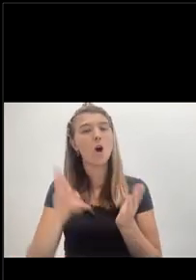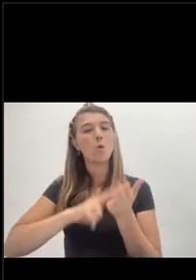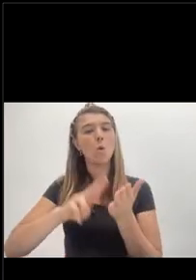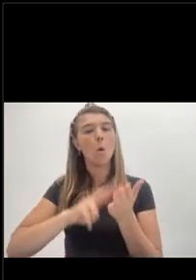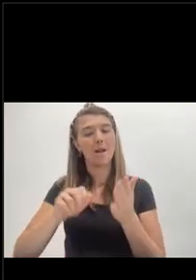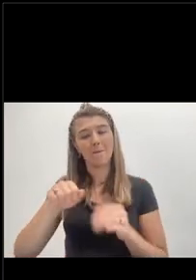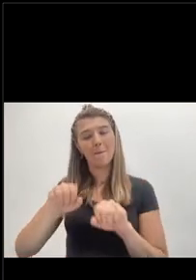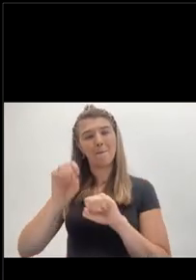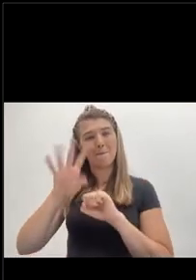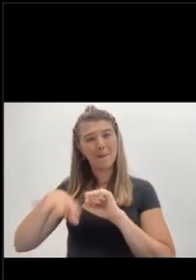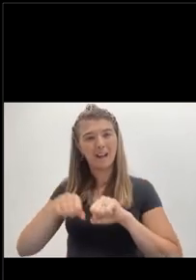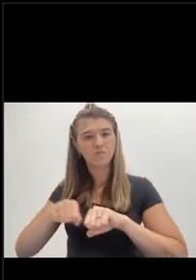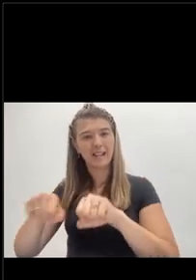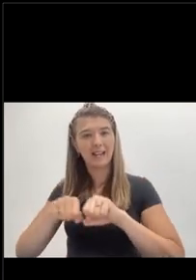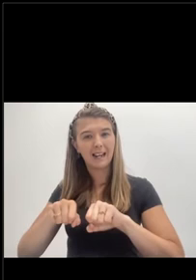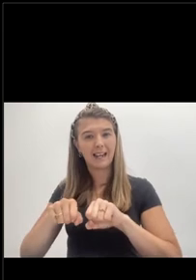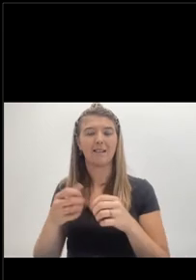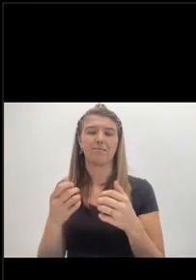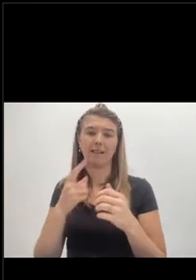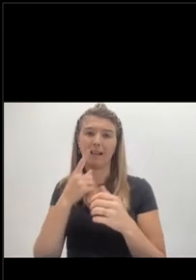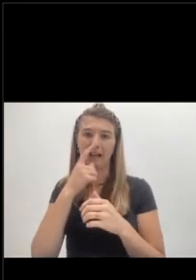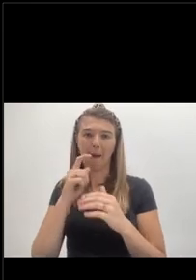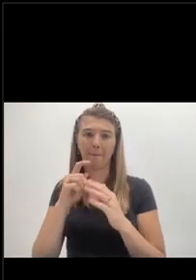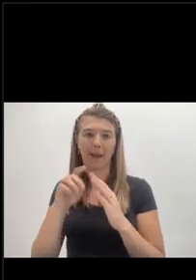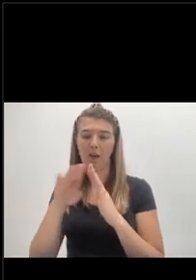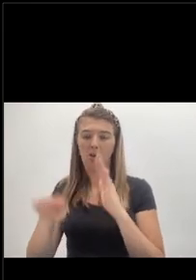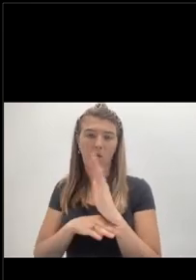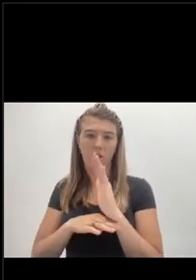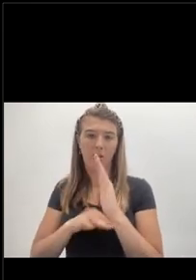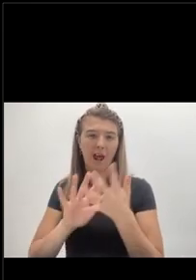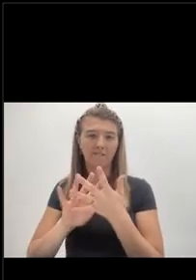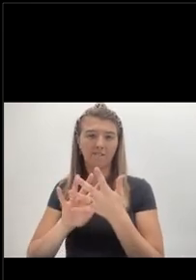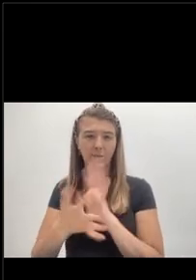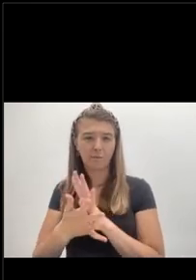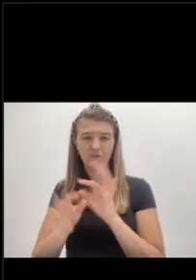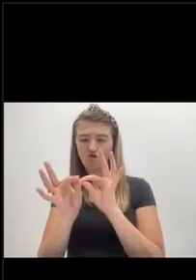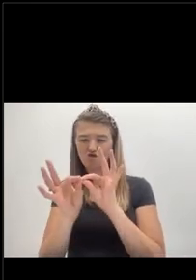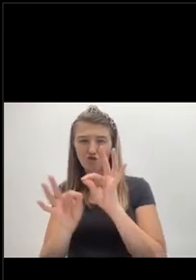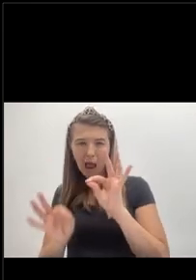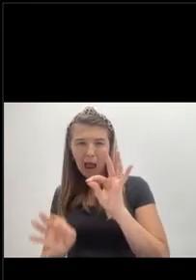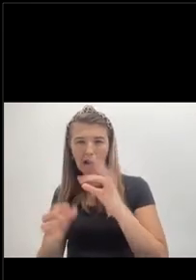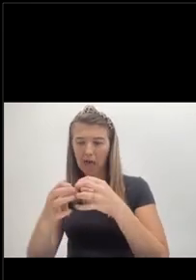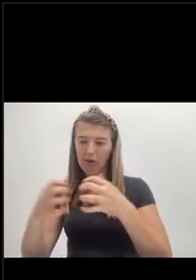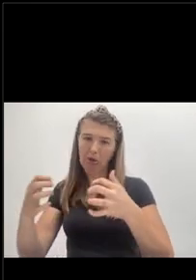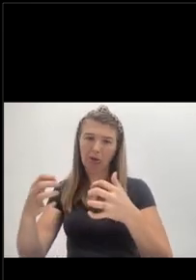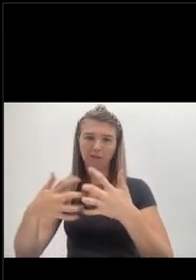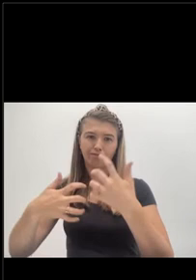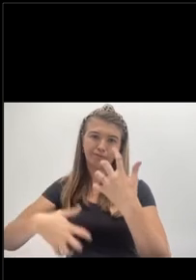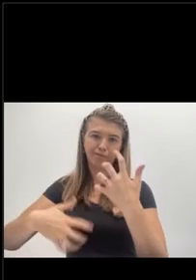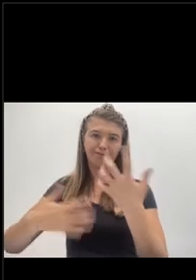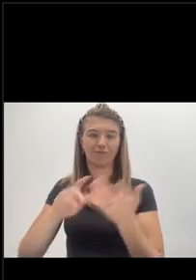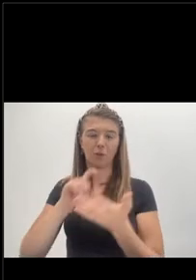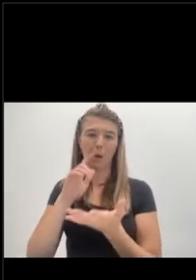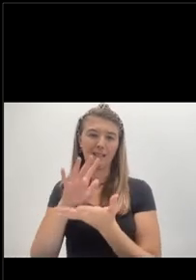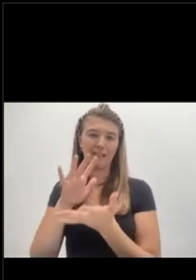of polypropylene or vice versa, this material will fracture, it will crack, and ultimately it will just be destroyed in